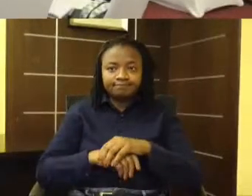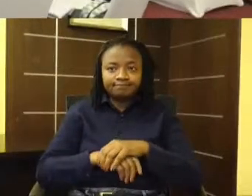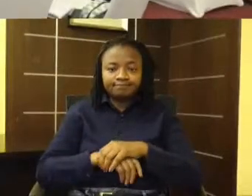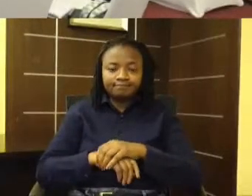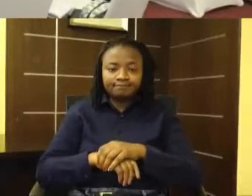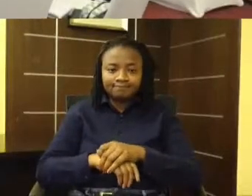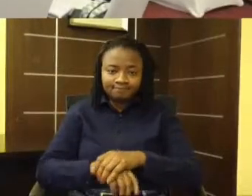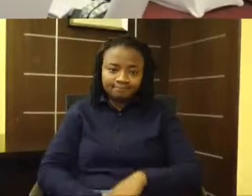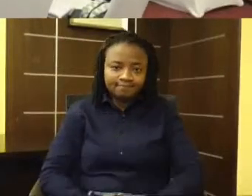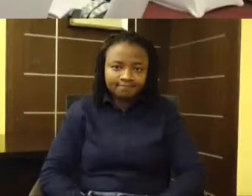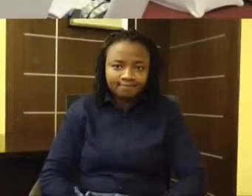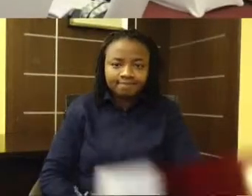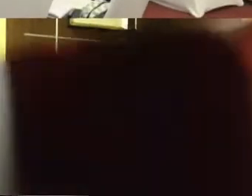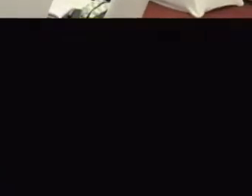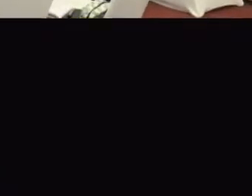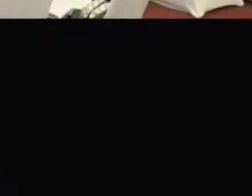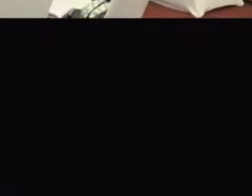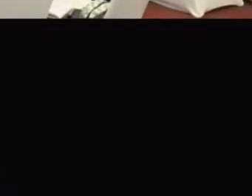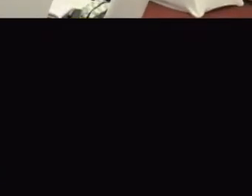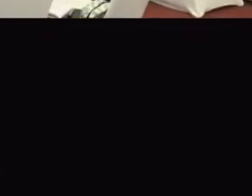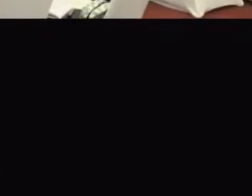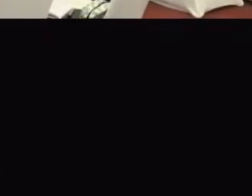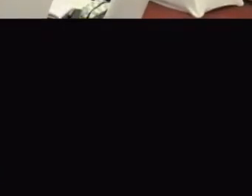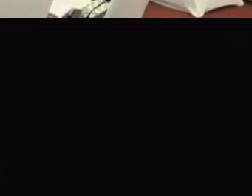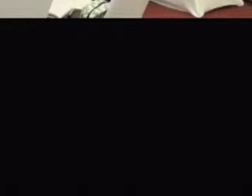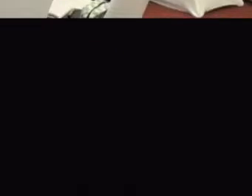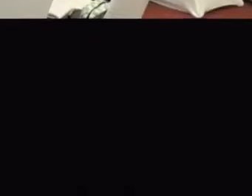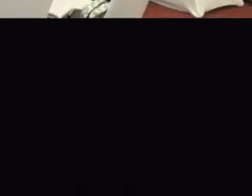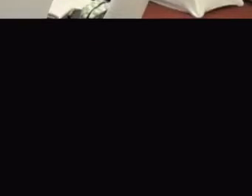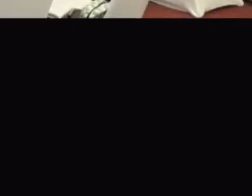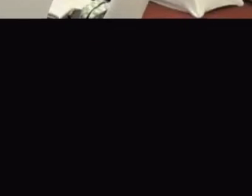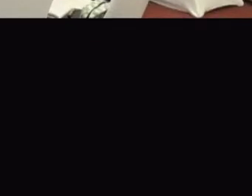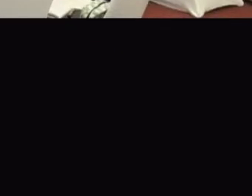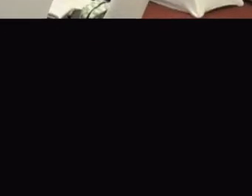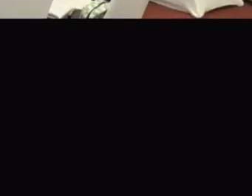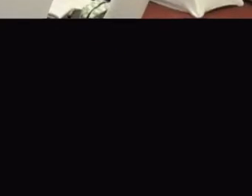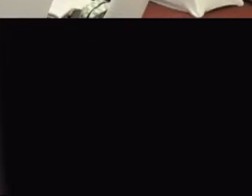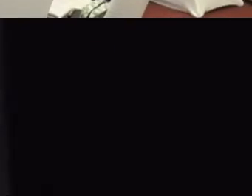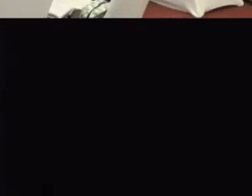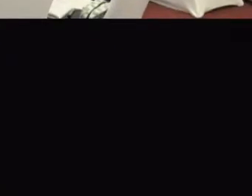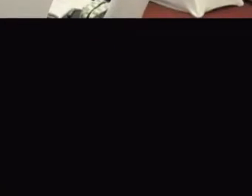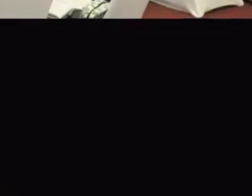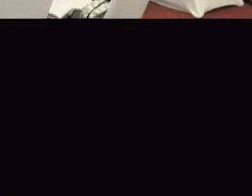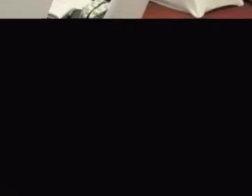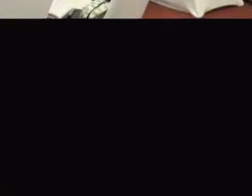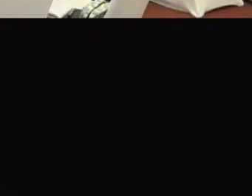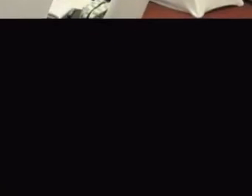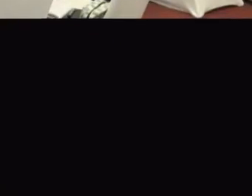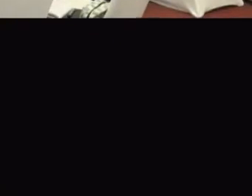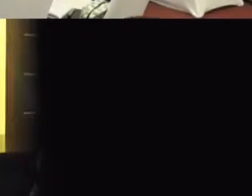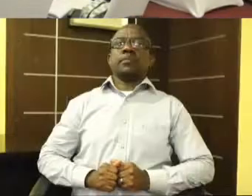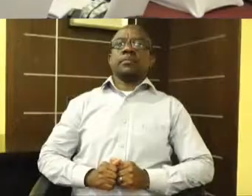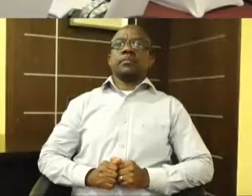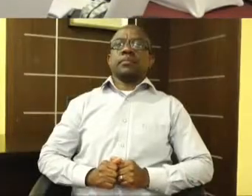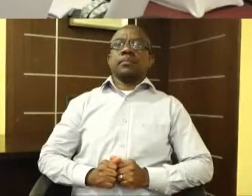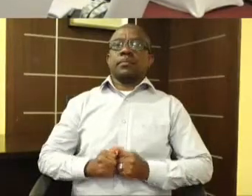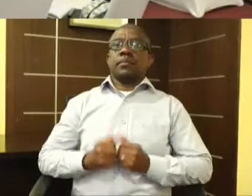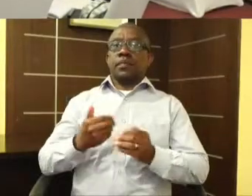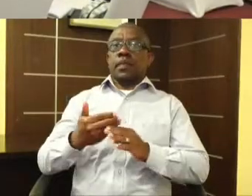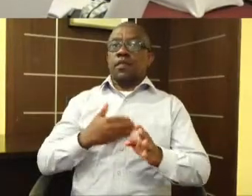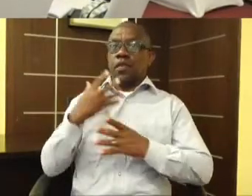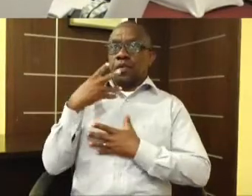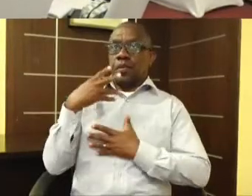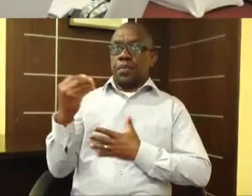know. All right, Sam, just before you go, let us first of all clap for you, give you a